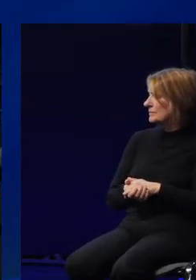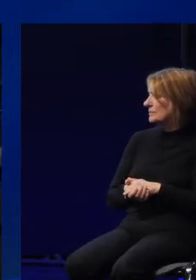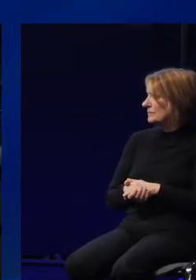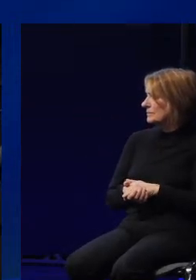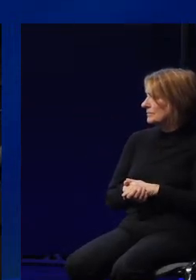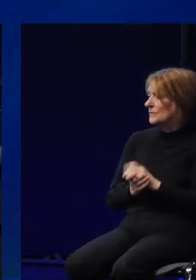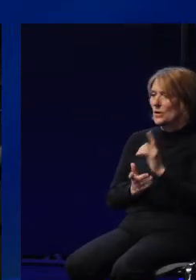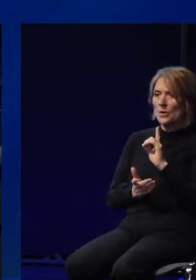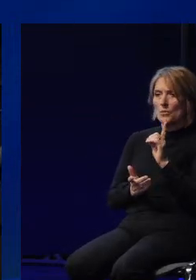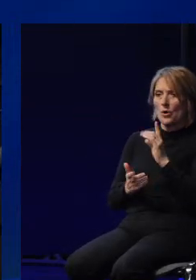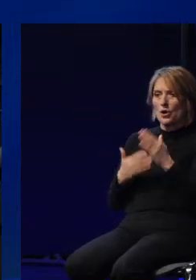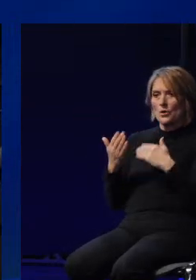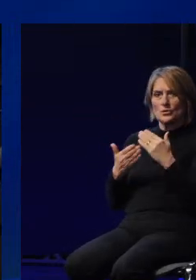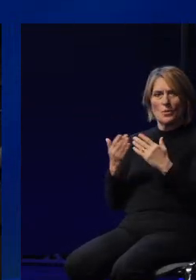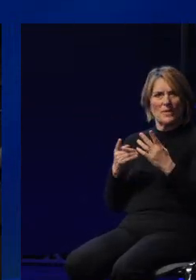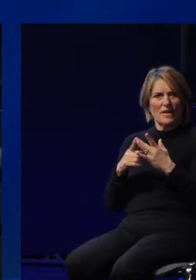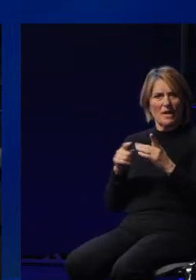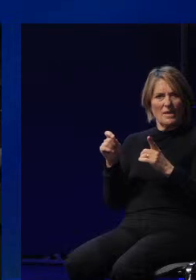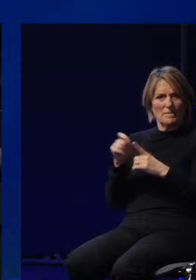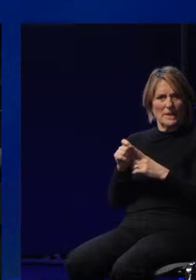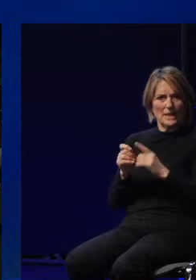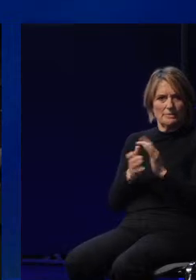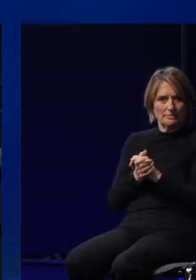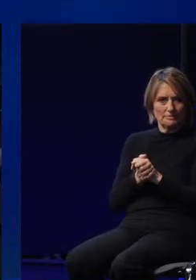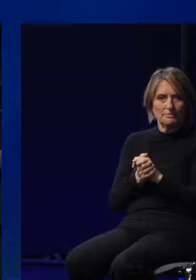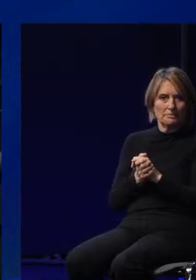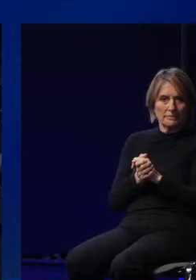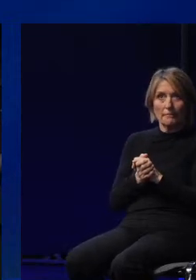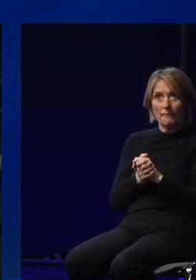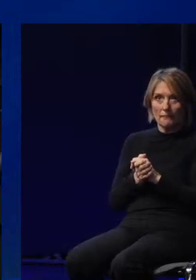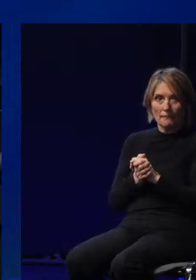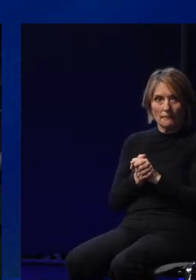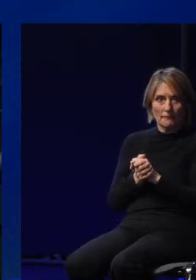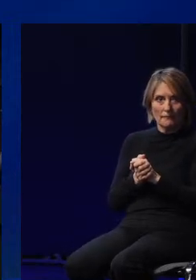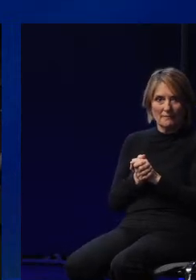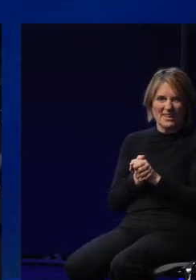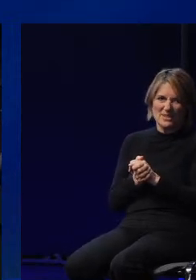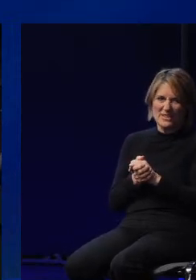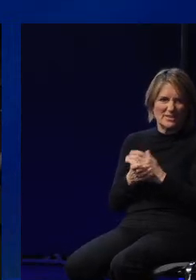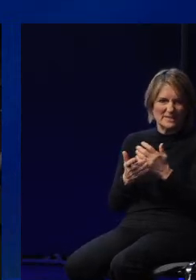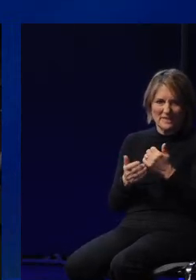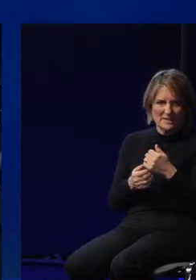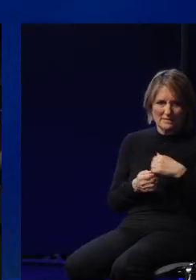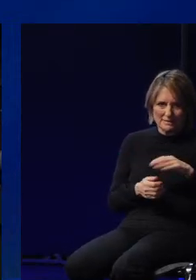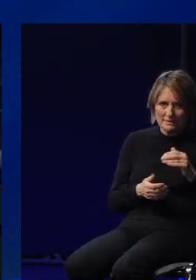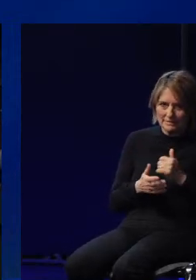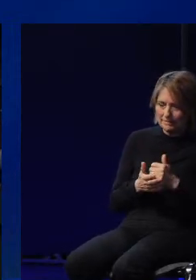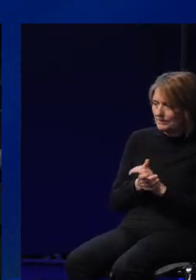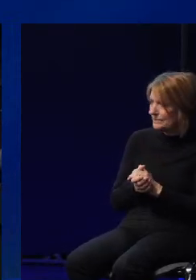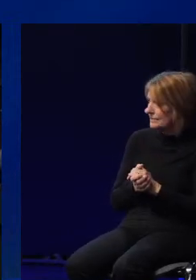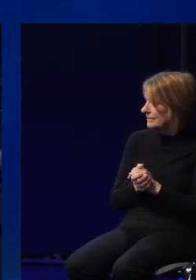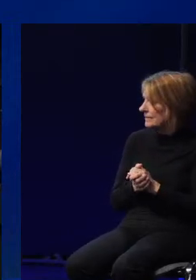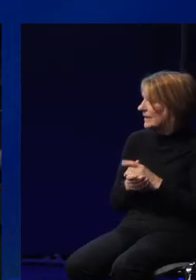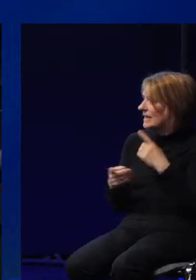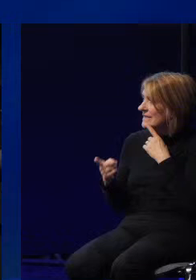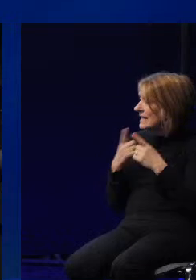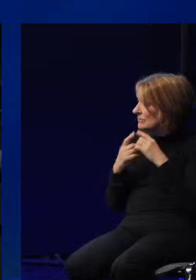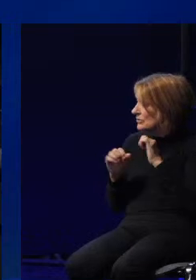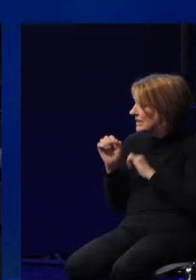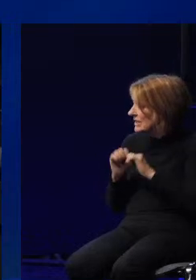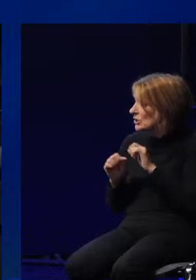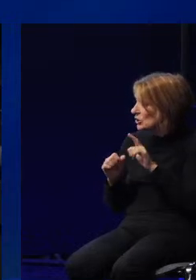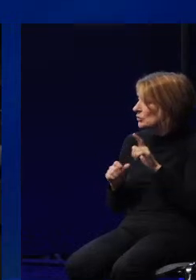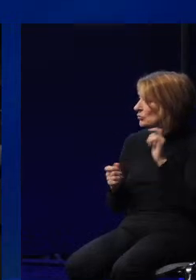What goes on with the IP? Obviously, it's a free service. You're going on. It's on a streaming thing. You're going across the pond. Is the data protected?